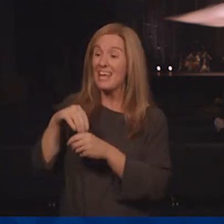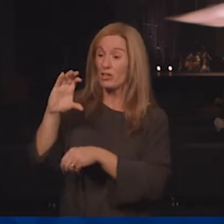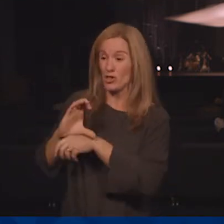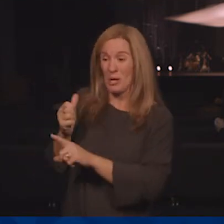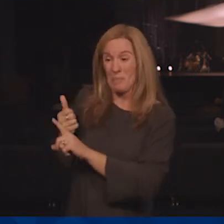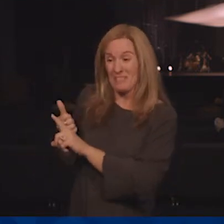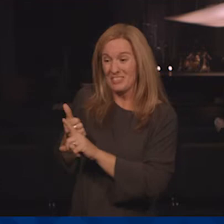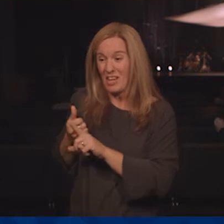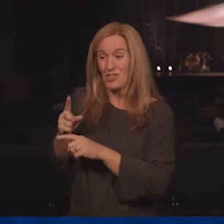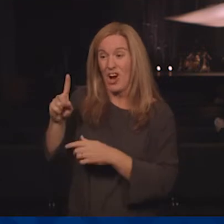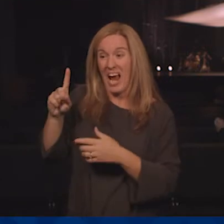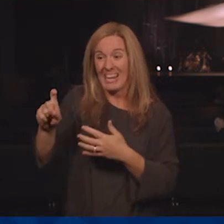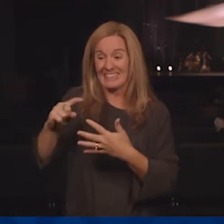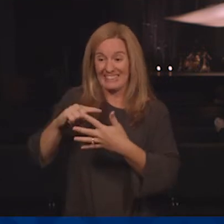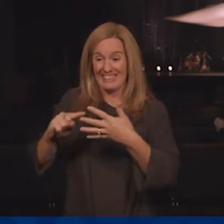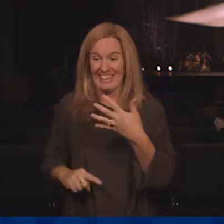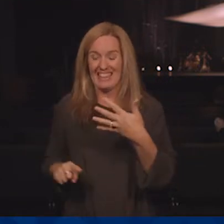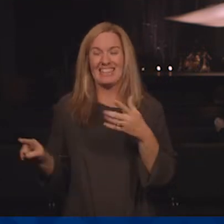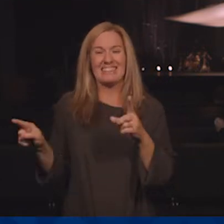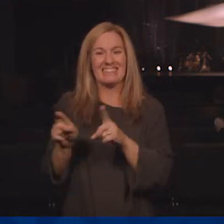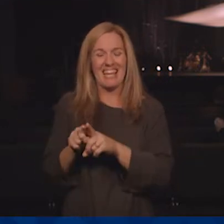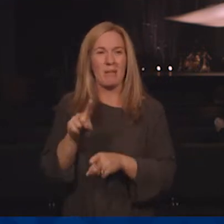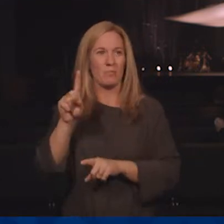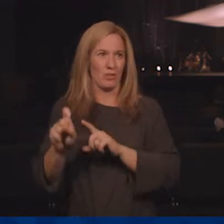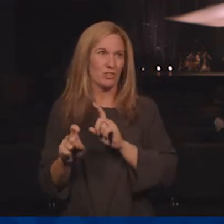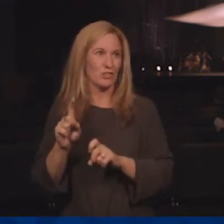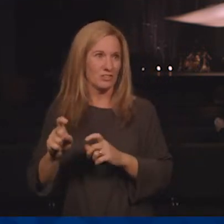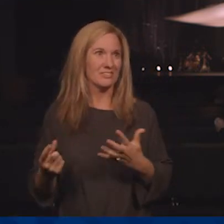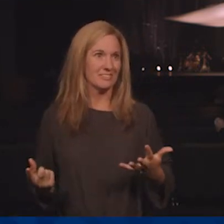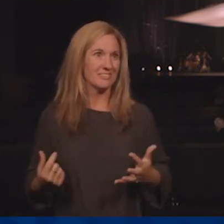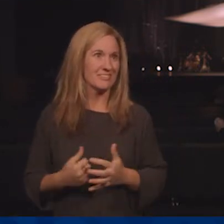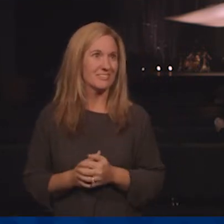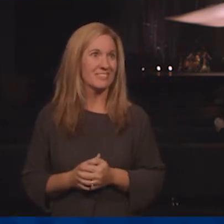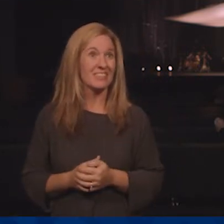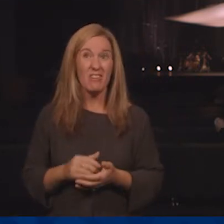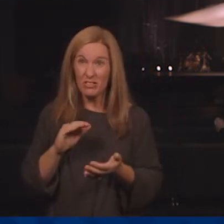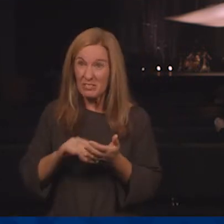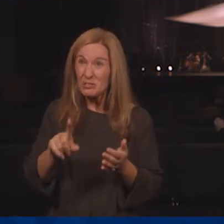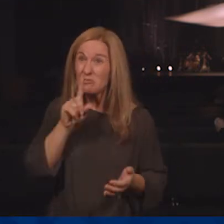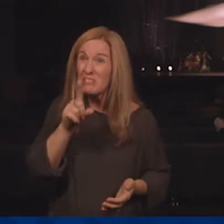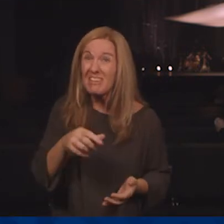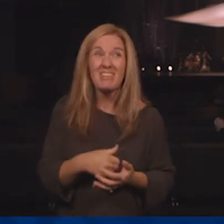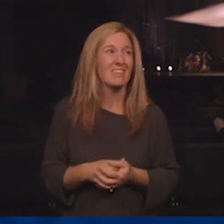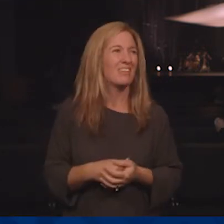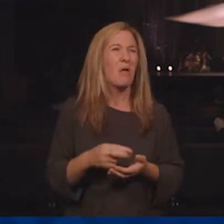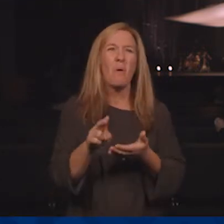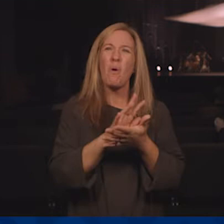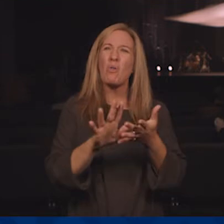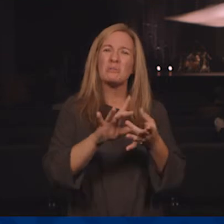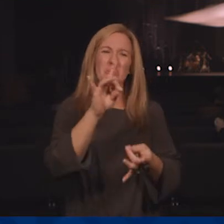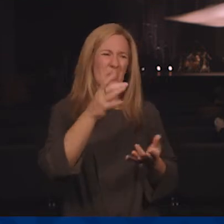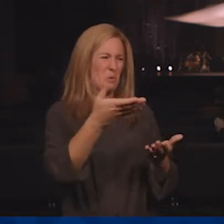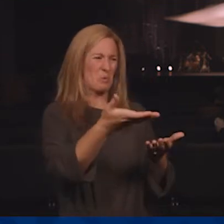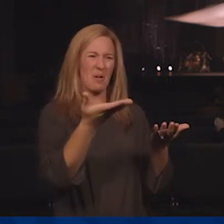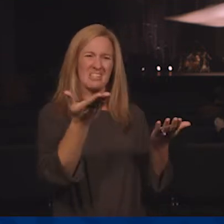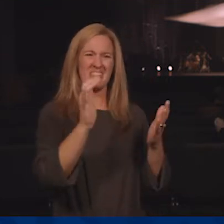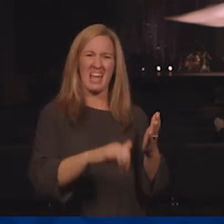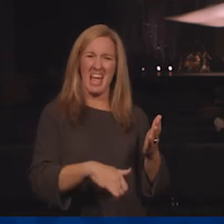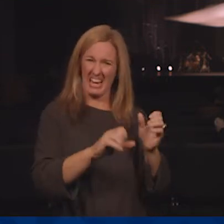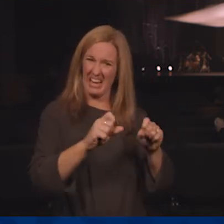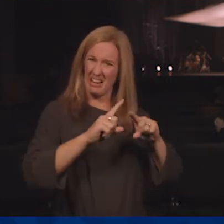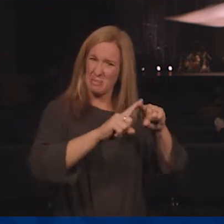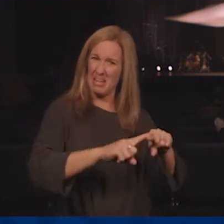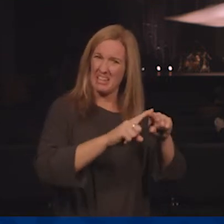Is God really real? Is forgiveness a thing? What is the person of the Holy Spirit, and can I depend on